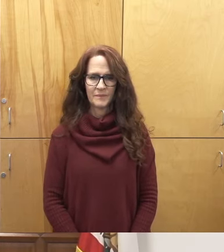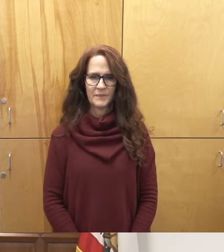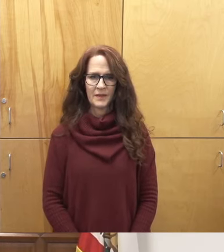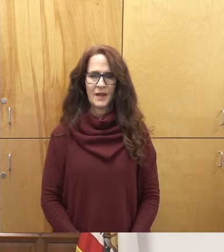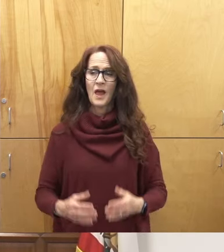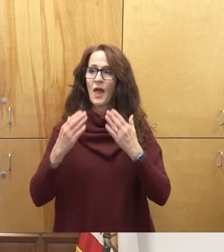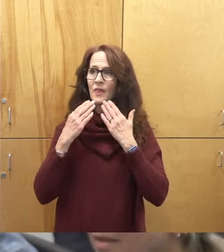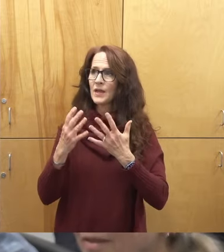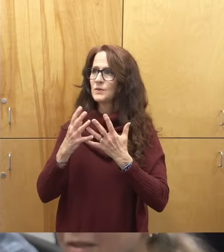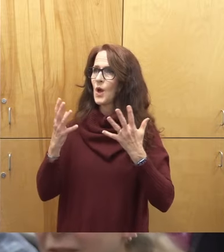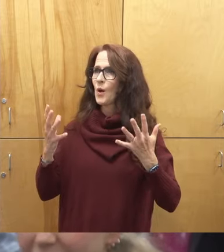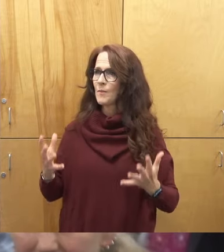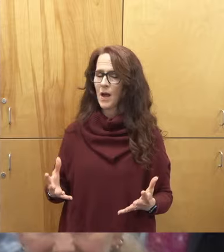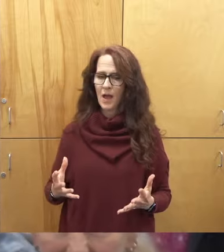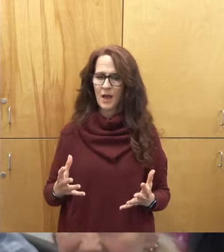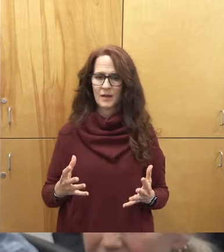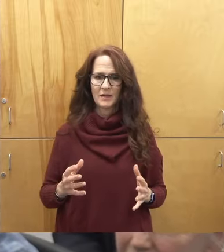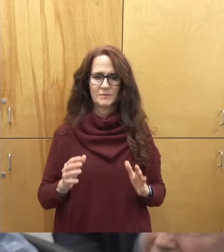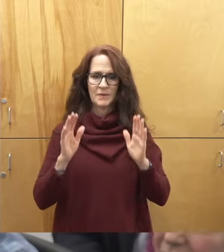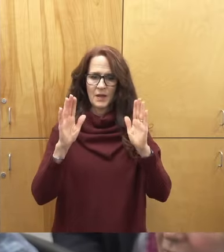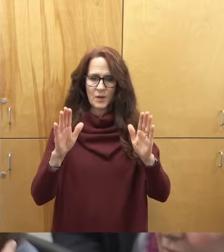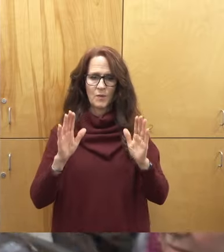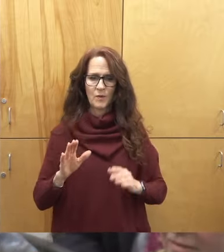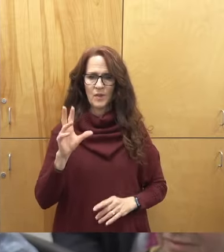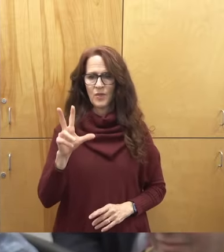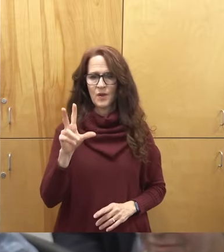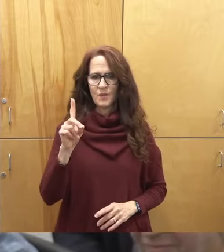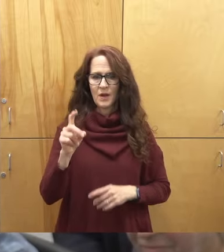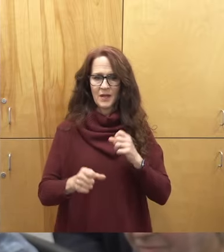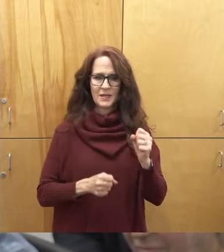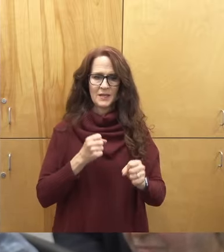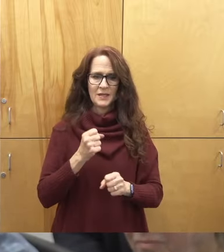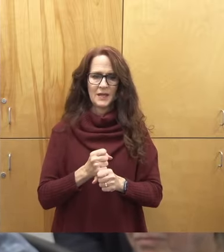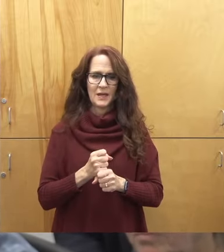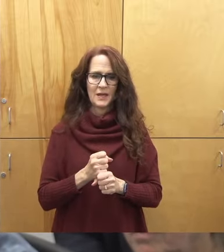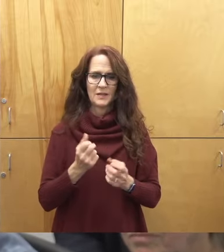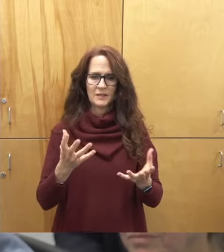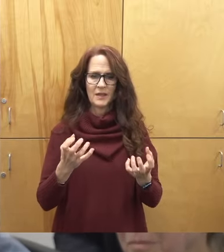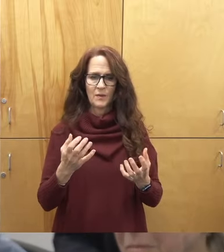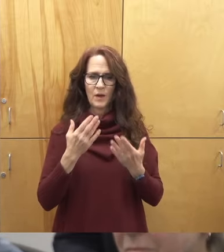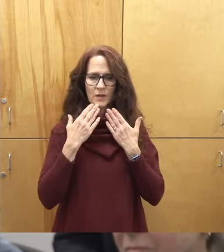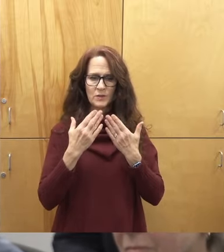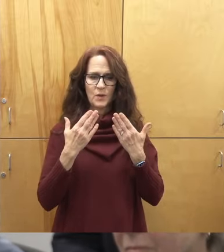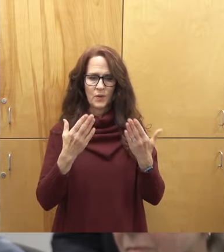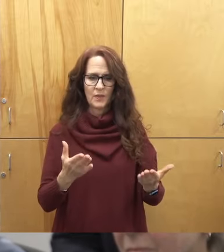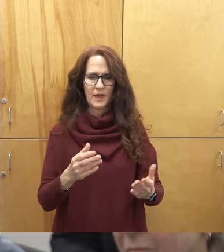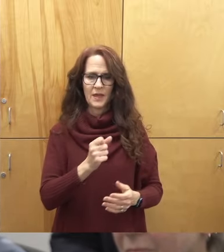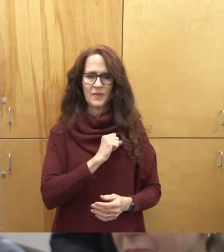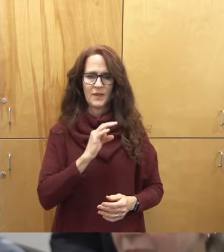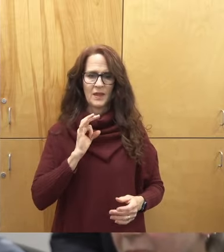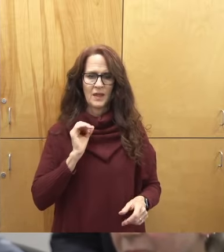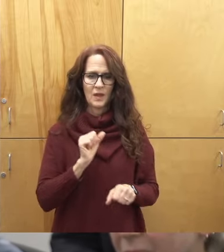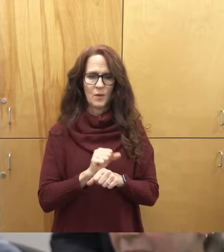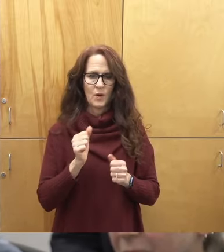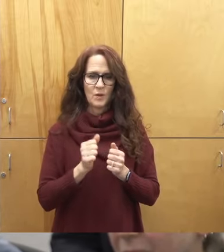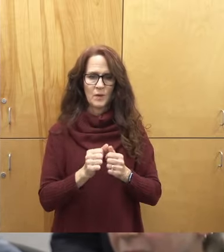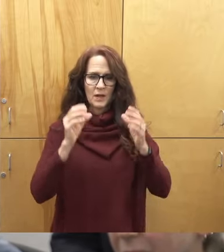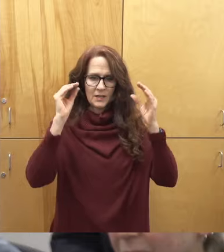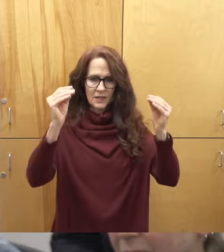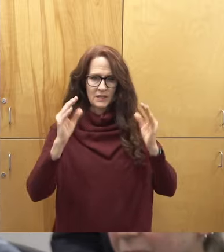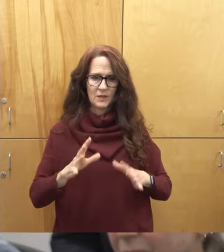Thank you so much. It's been a wonderful 31 years. I'd like to thank the staff that I work with,